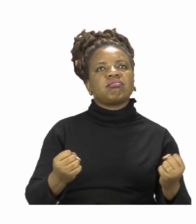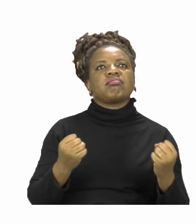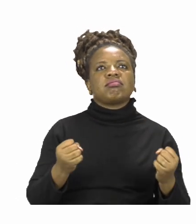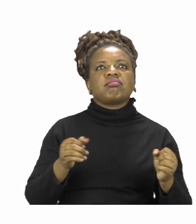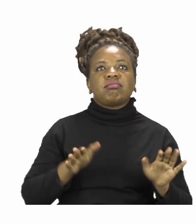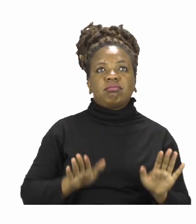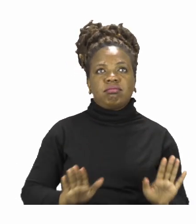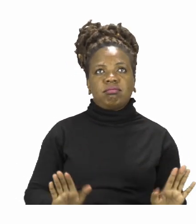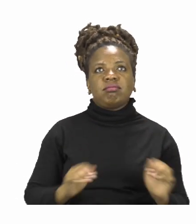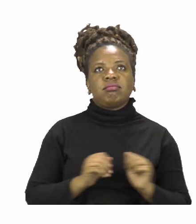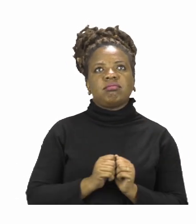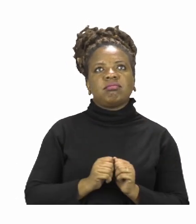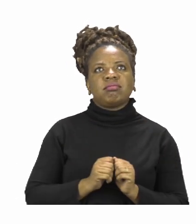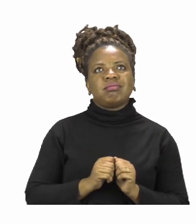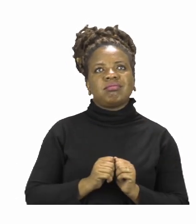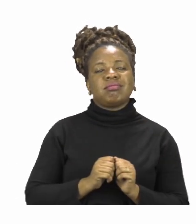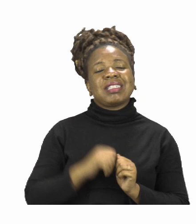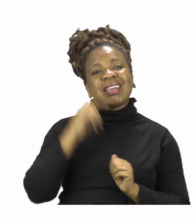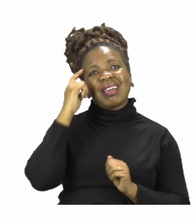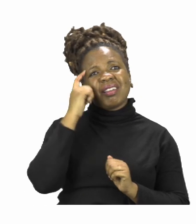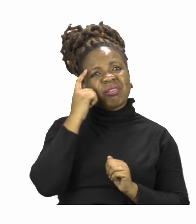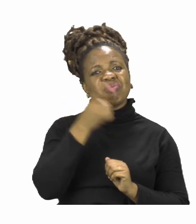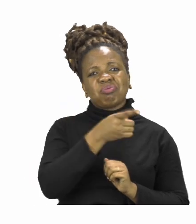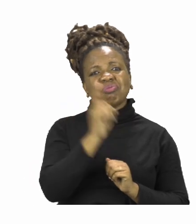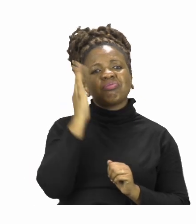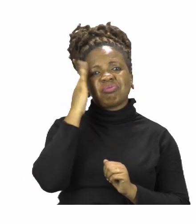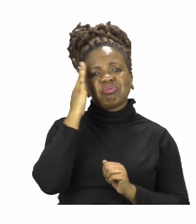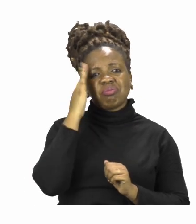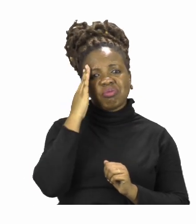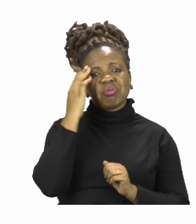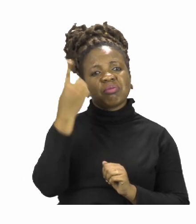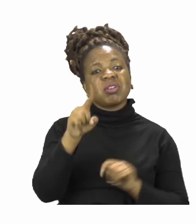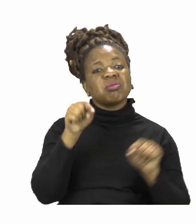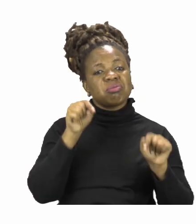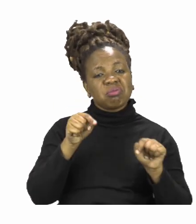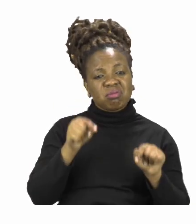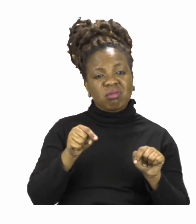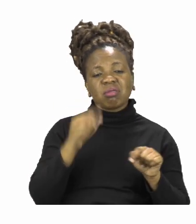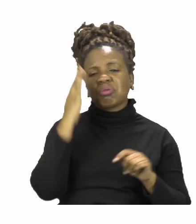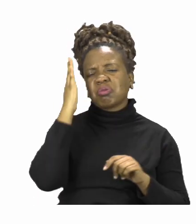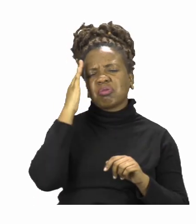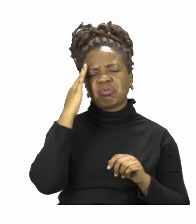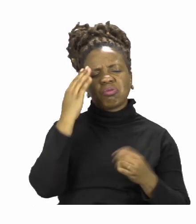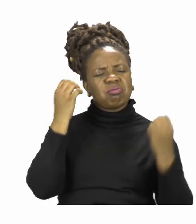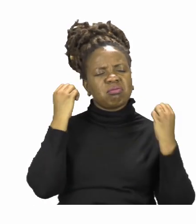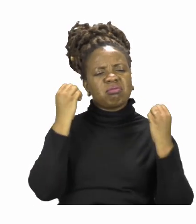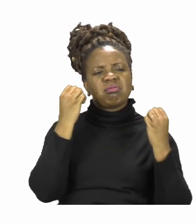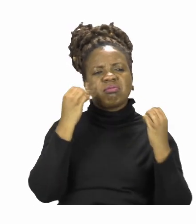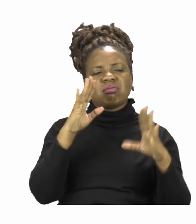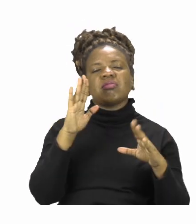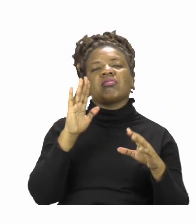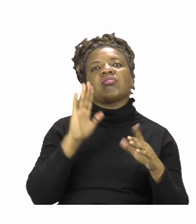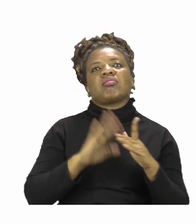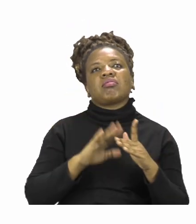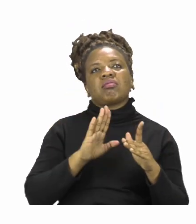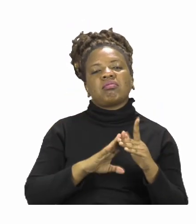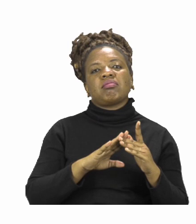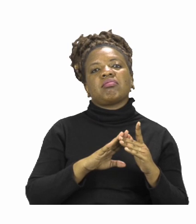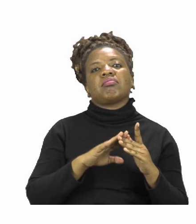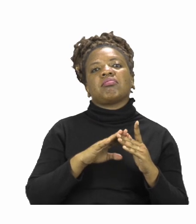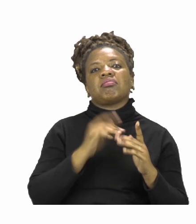I think you know her by now, but today you will know her much better. Mrs. Nekango